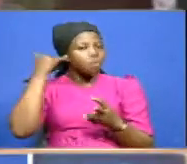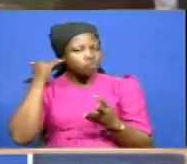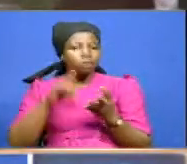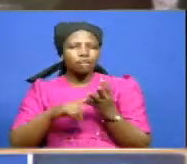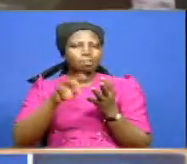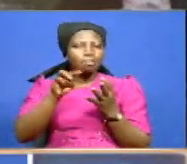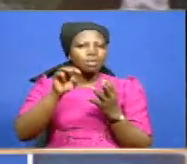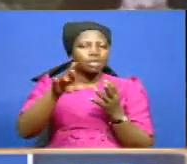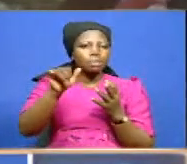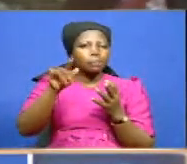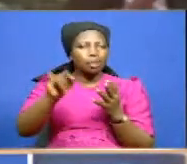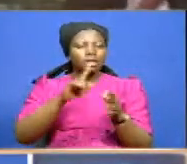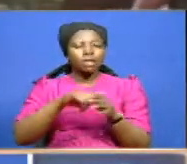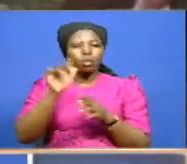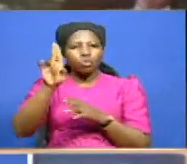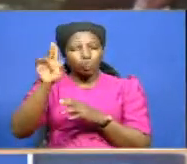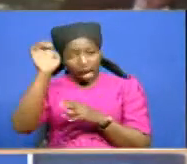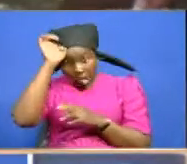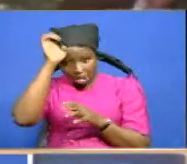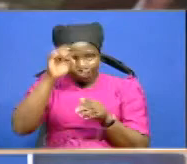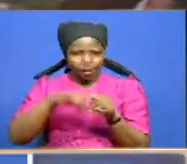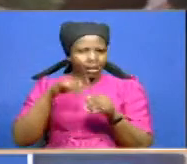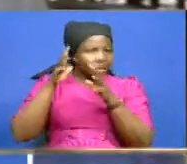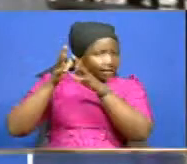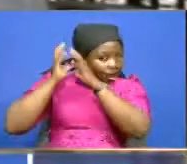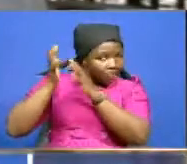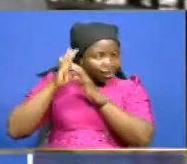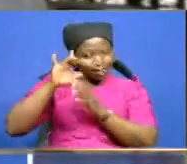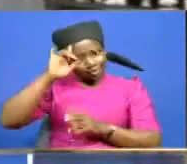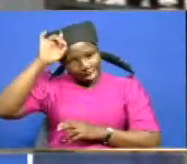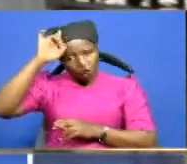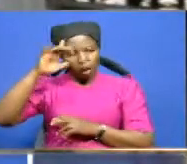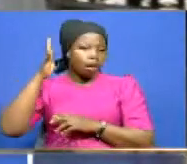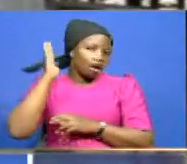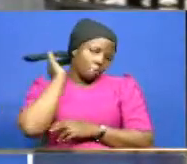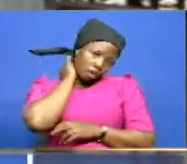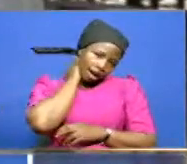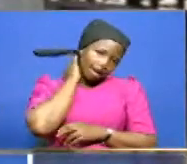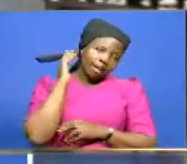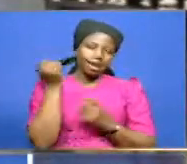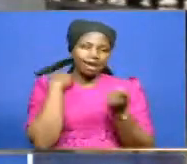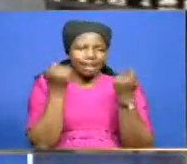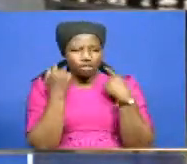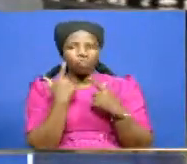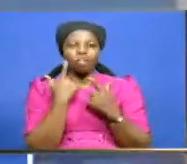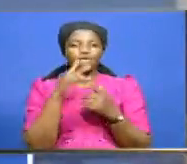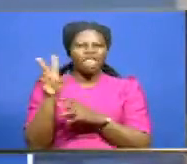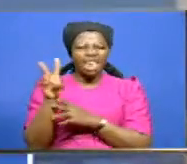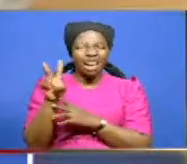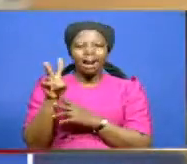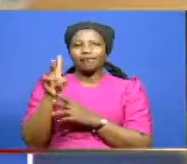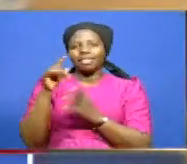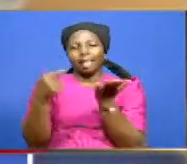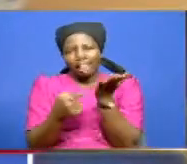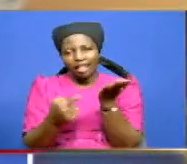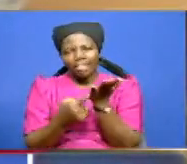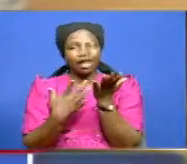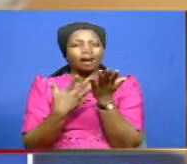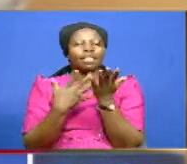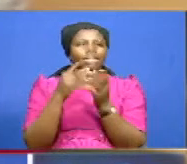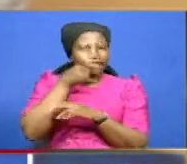Uasin Gishu, Kilifi, Nyandarua, Murang'a, Kericho, Vihiga, Taita Taveta, Isiolo and